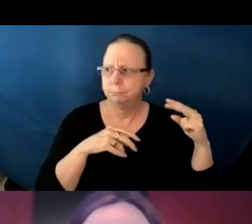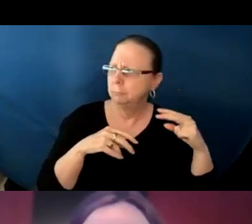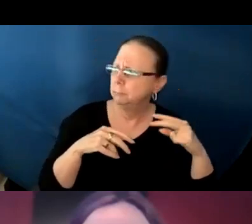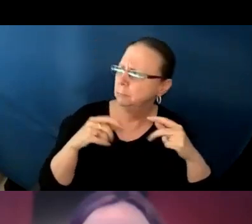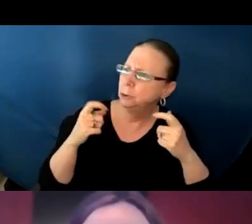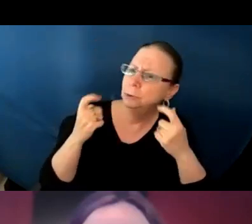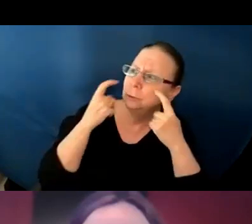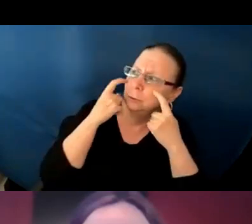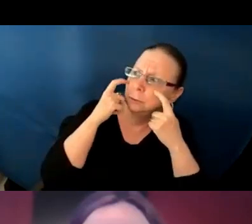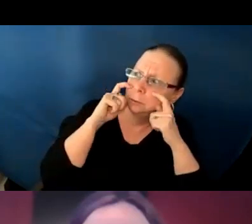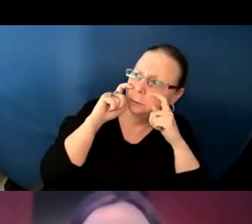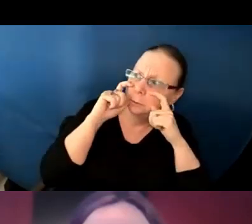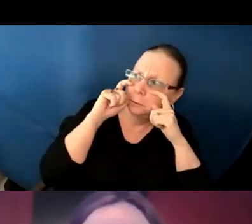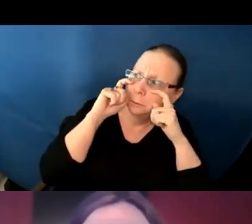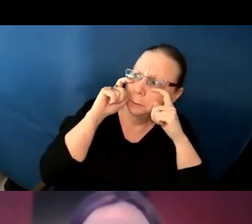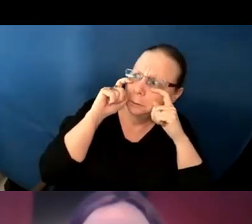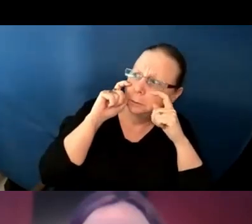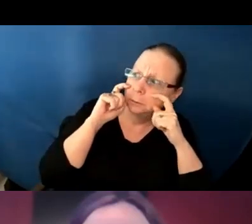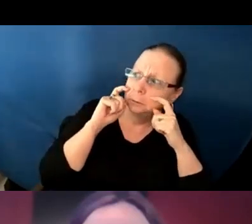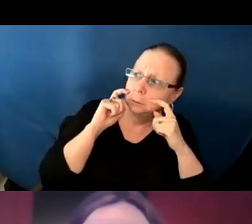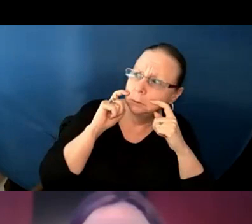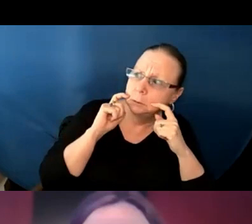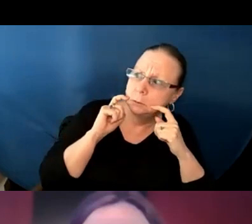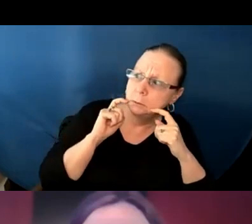tears in her eyes and she said, "Baby,